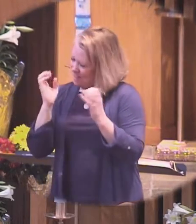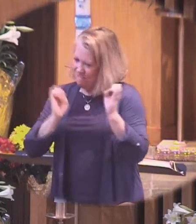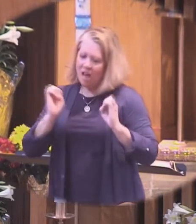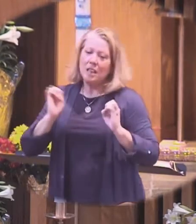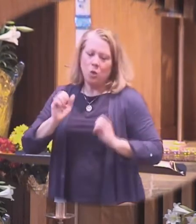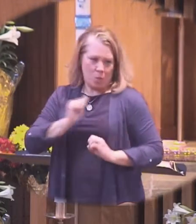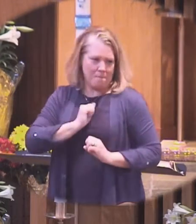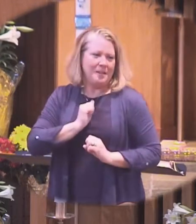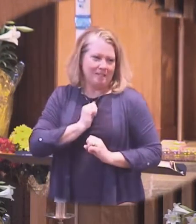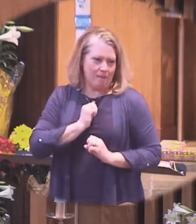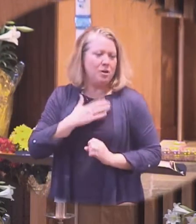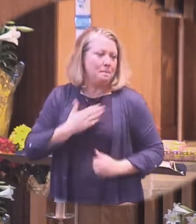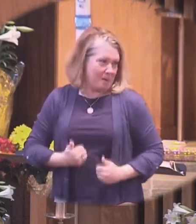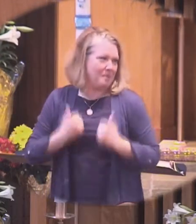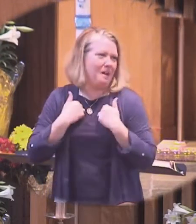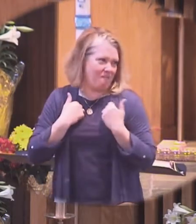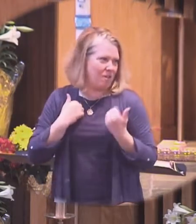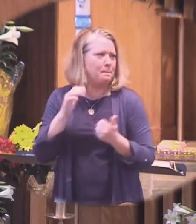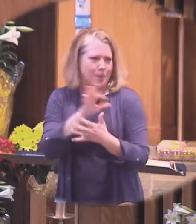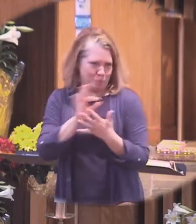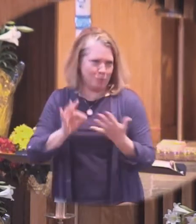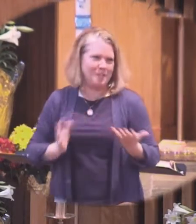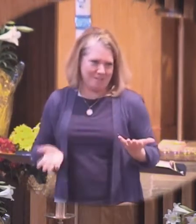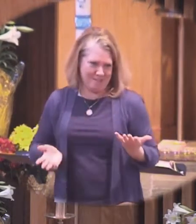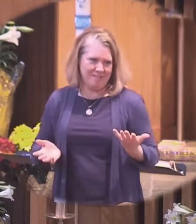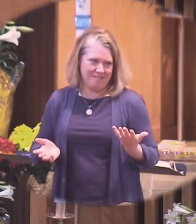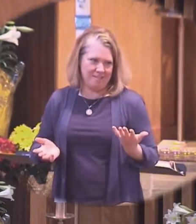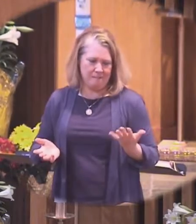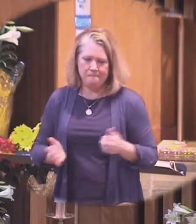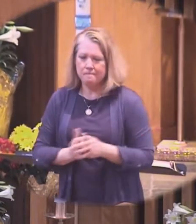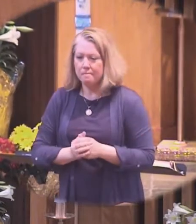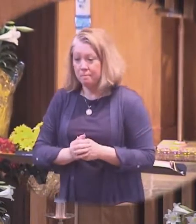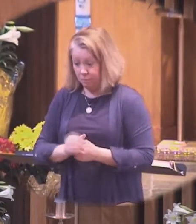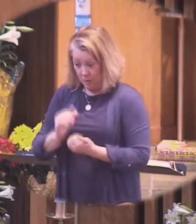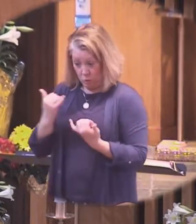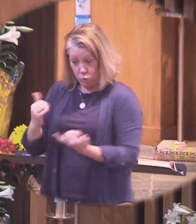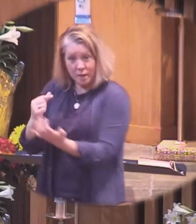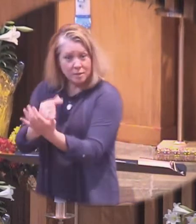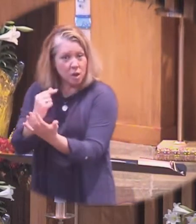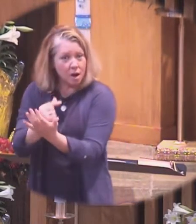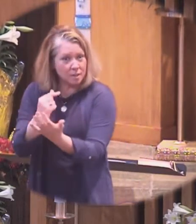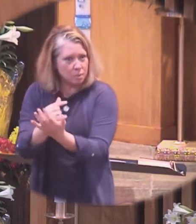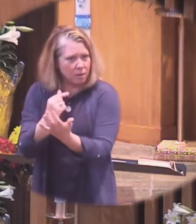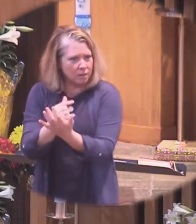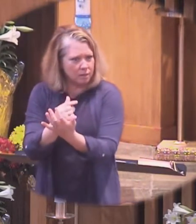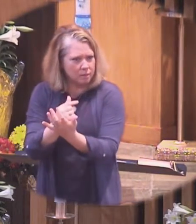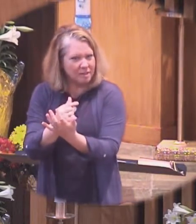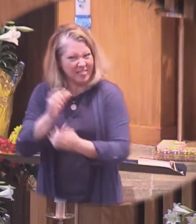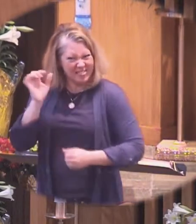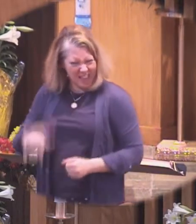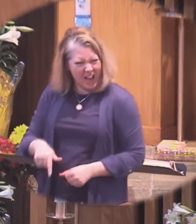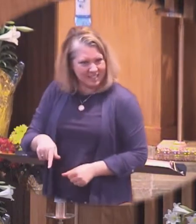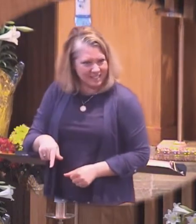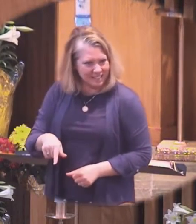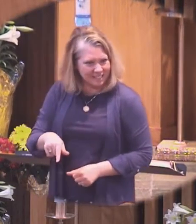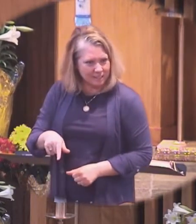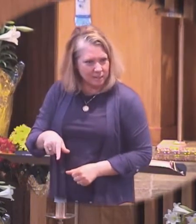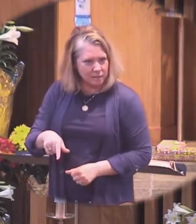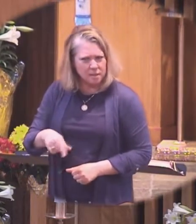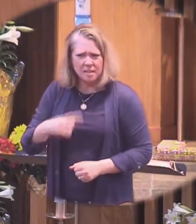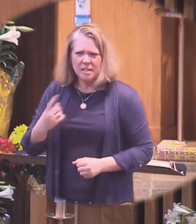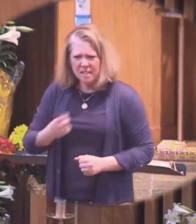things. As we listen to the gospel, we hear of a situation of someone who's pushed along by something